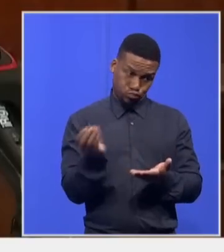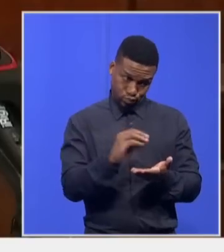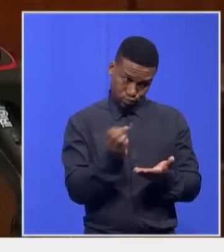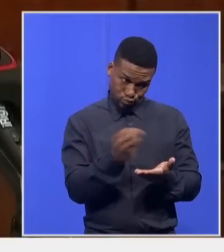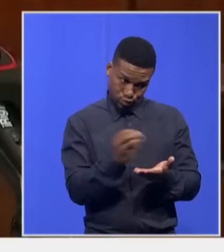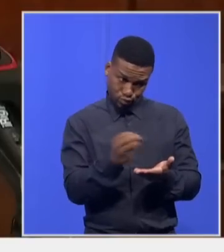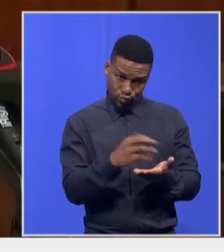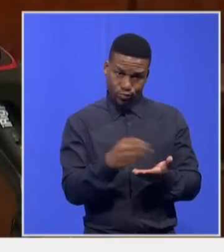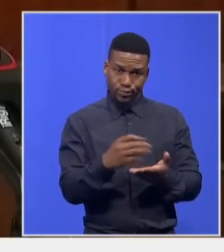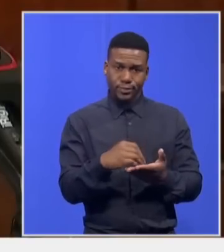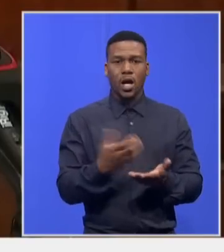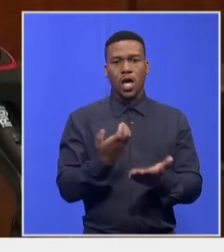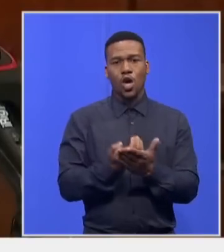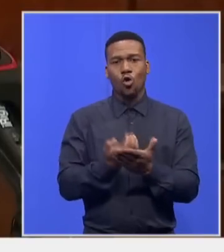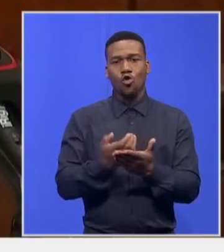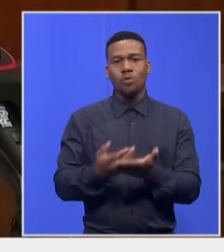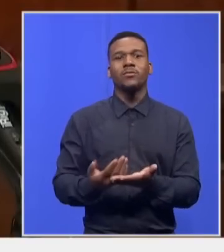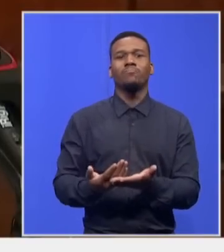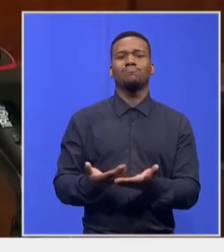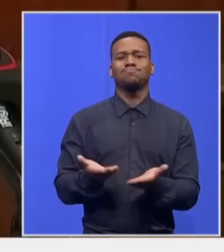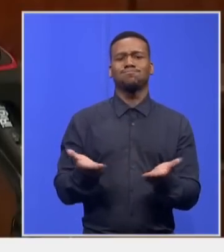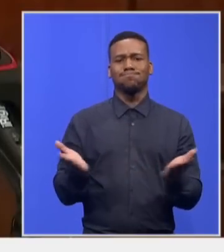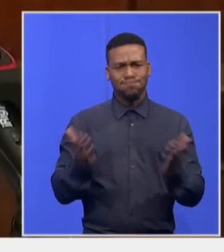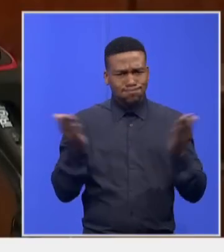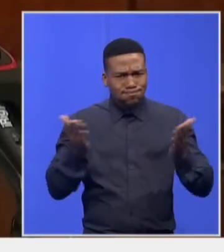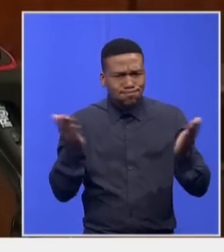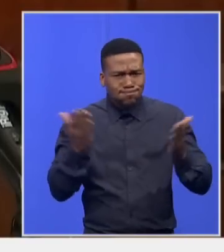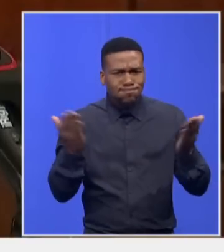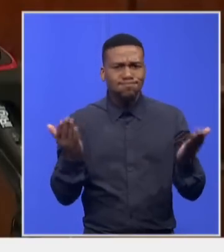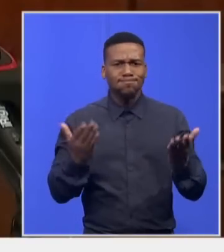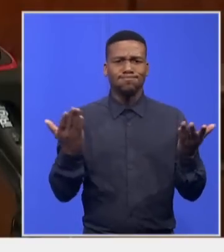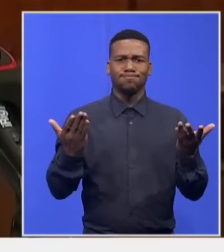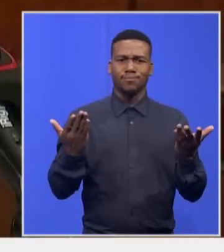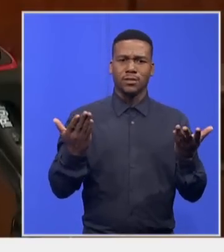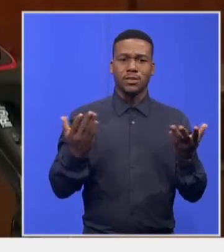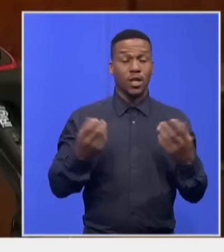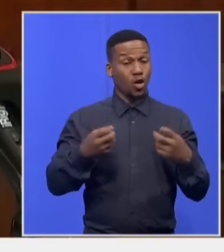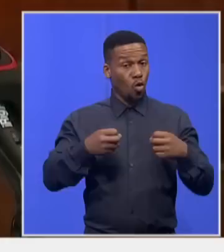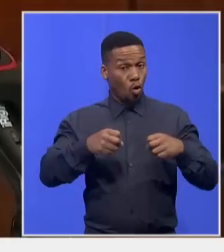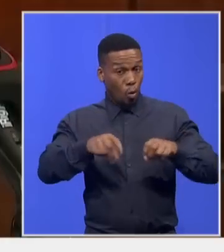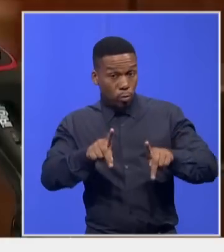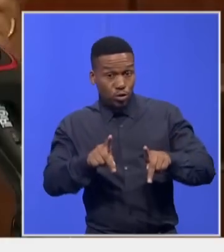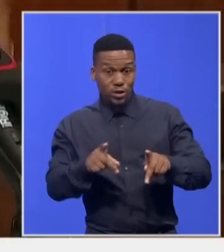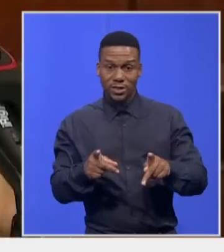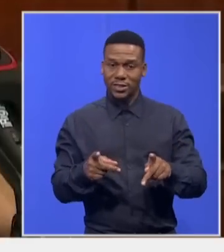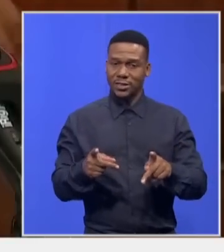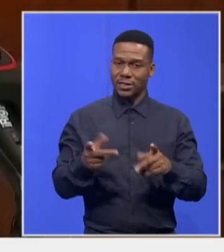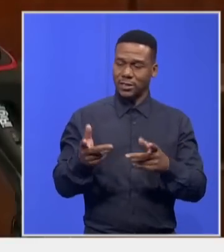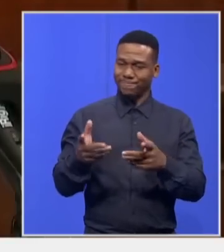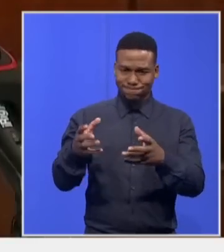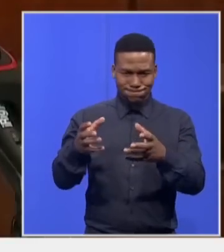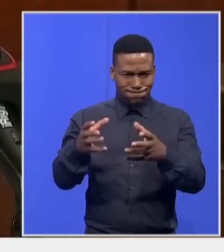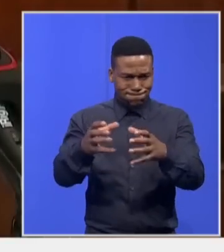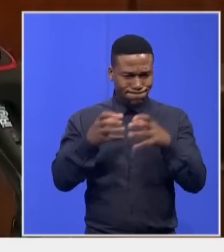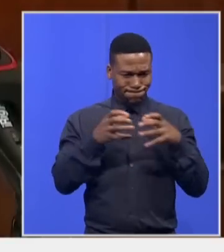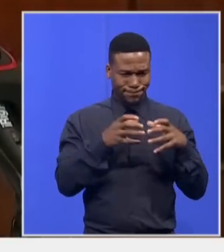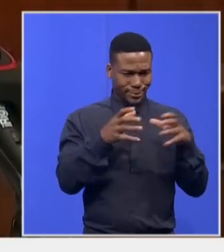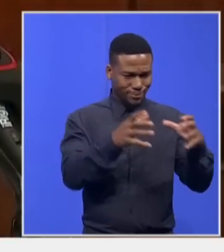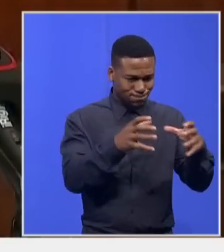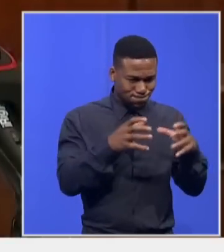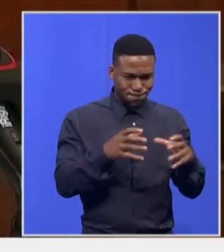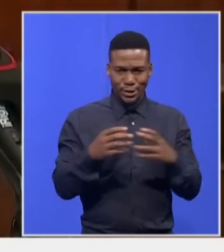it's able to run on its own. You create opportunity for us to take units out for